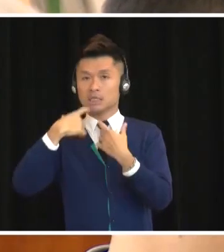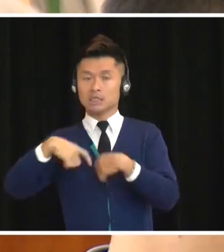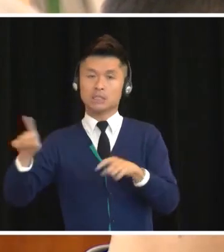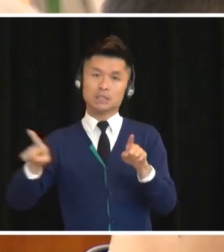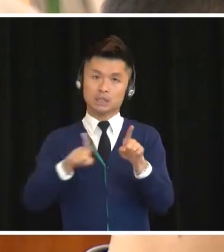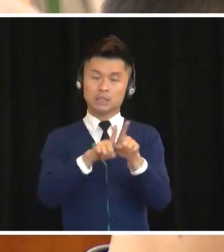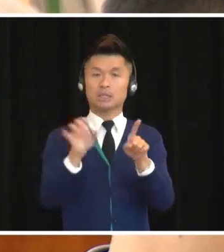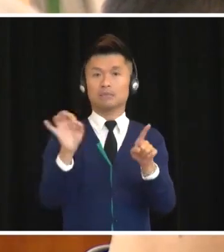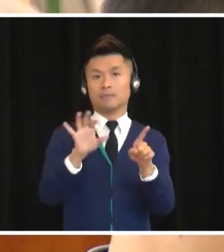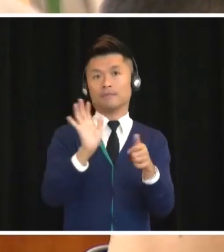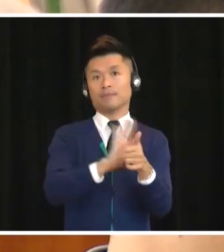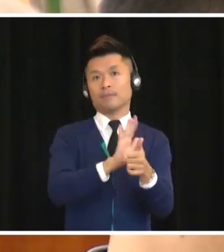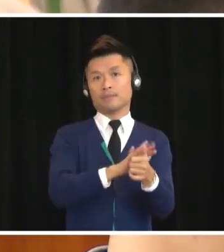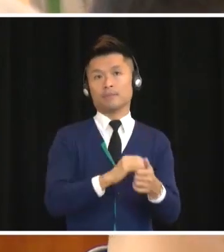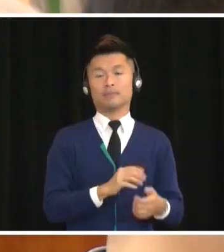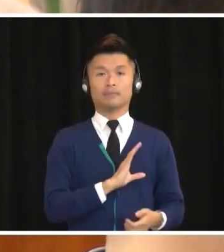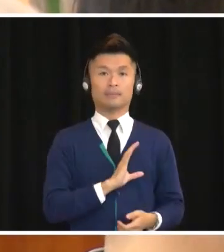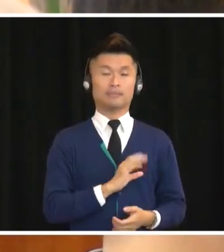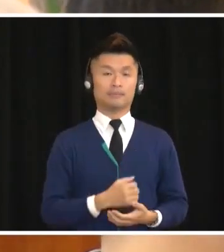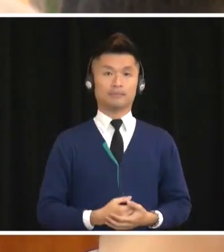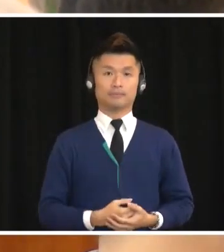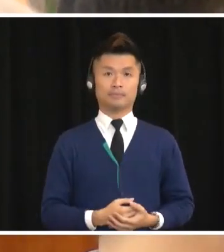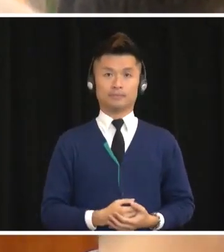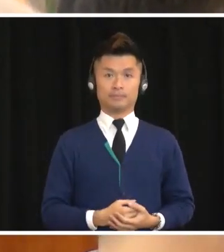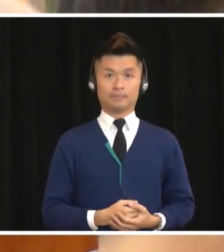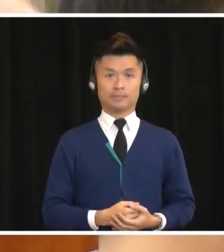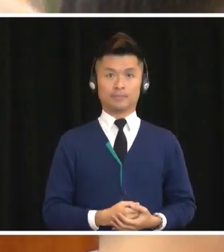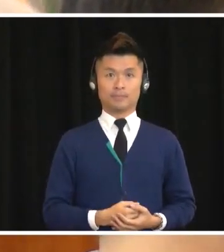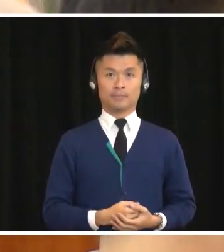and they apply for subsidies, then we will arrange